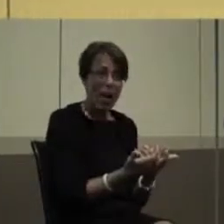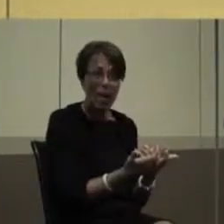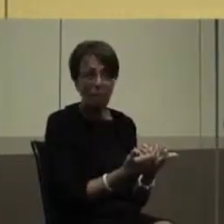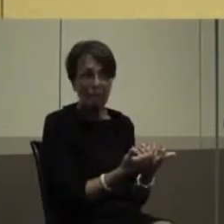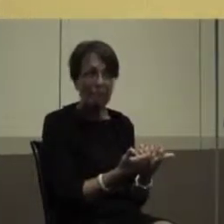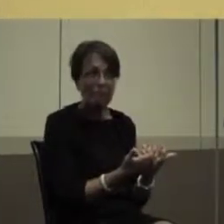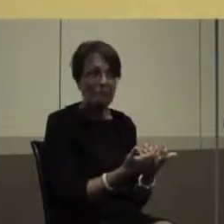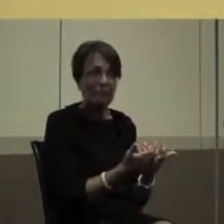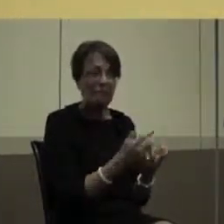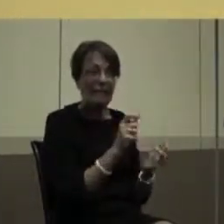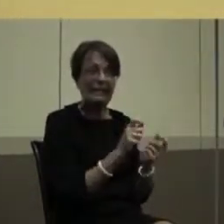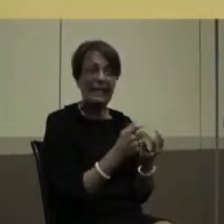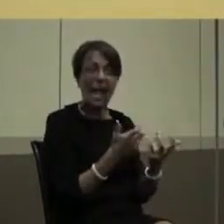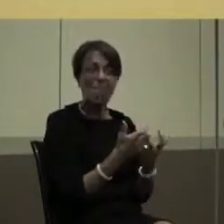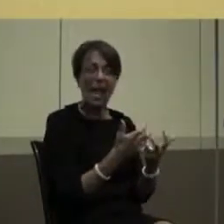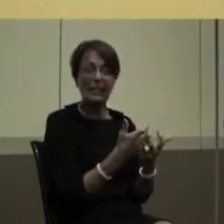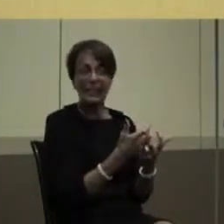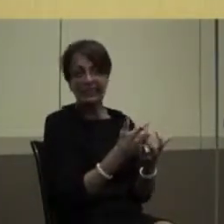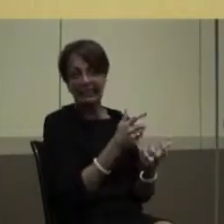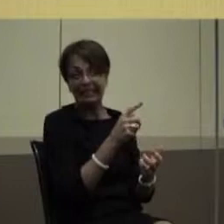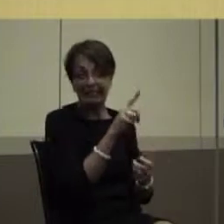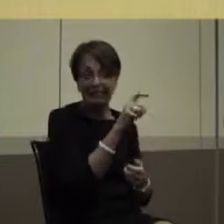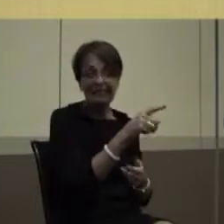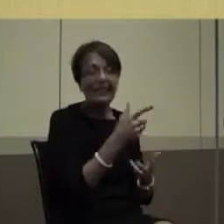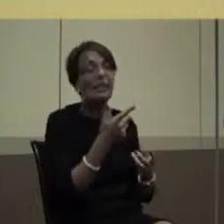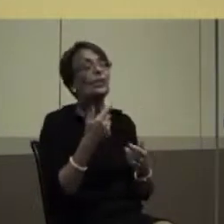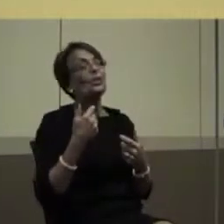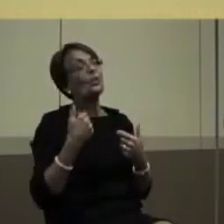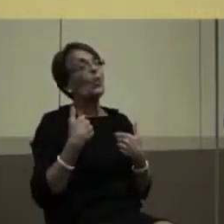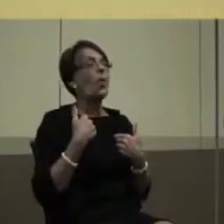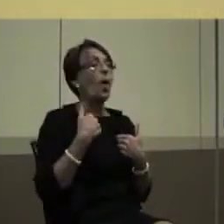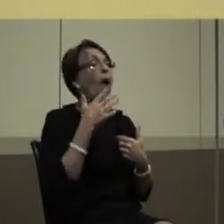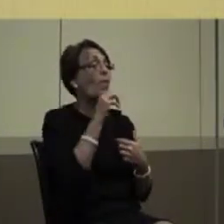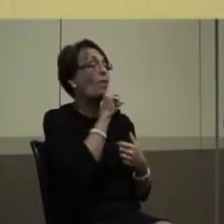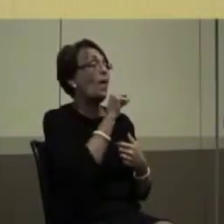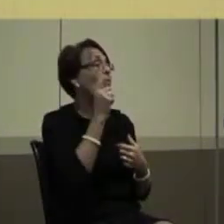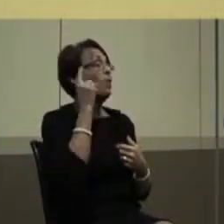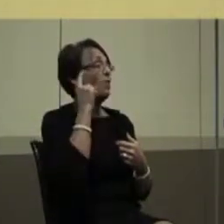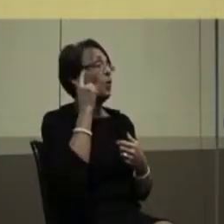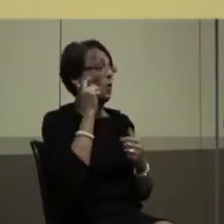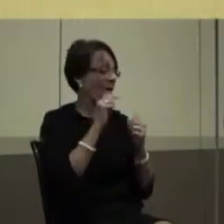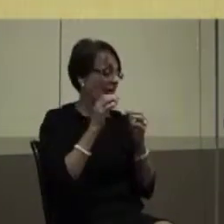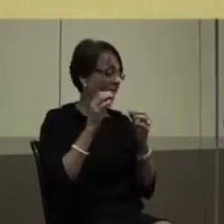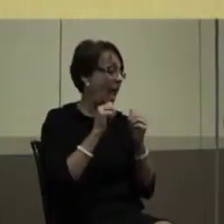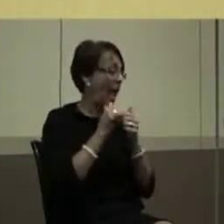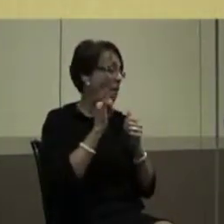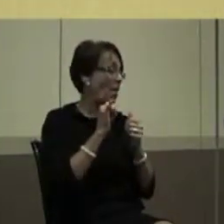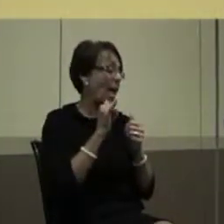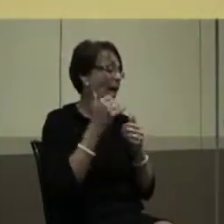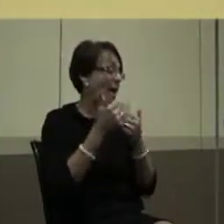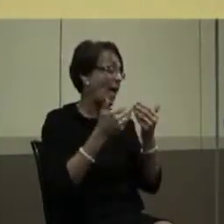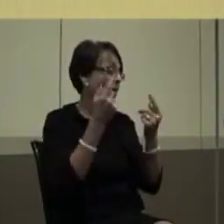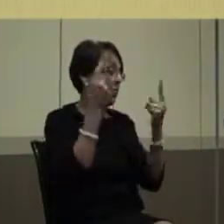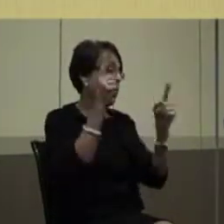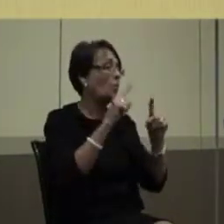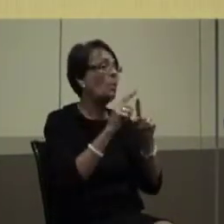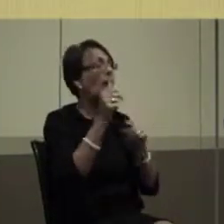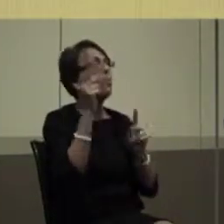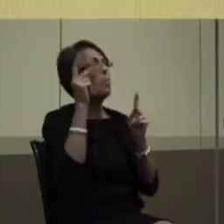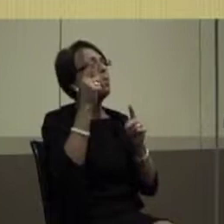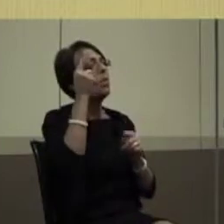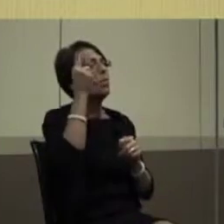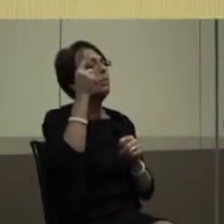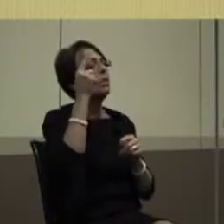matches. So, yeah, you might, I just would have loved to have heard that actually worked. But then other people said they thought they were good interview